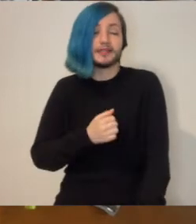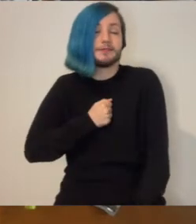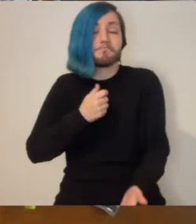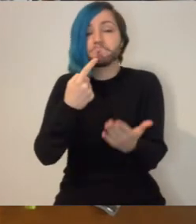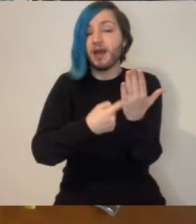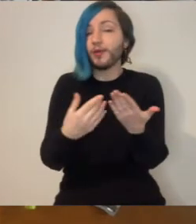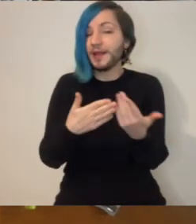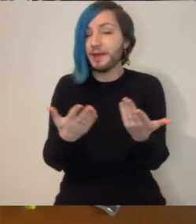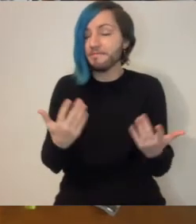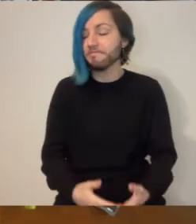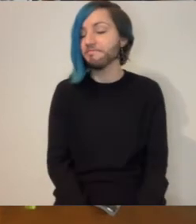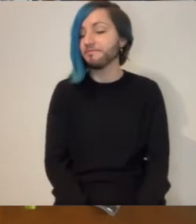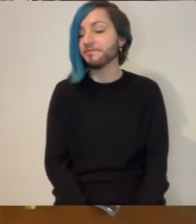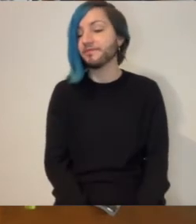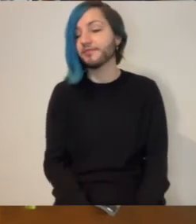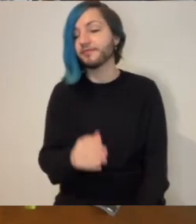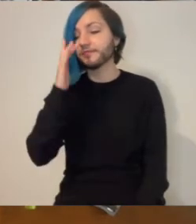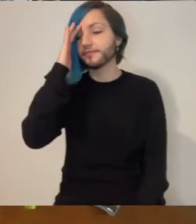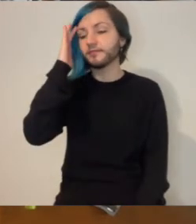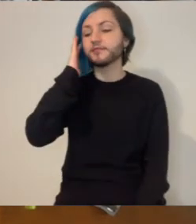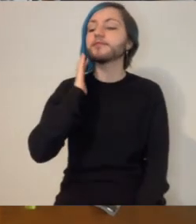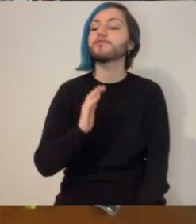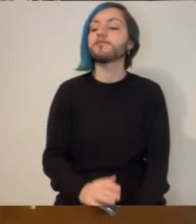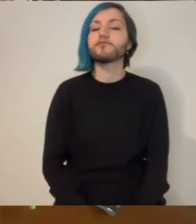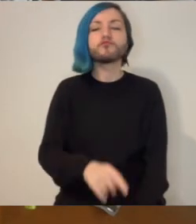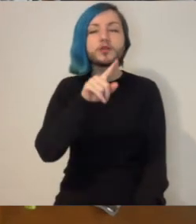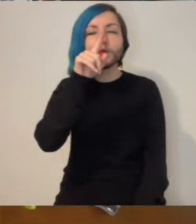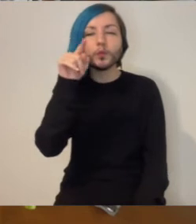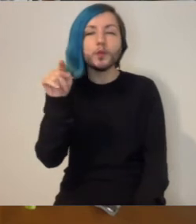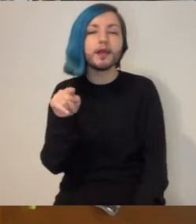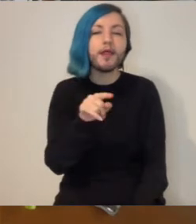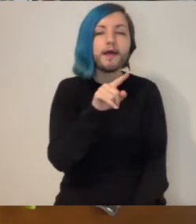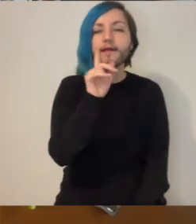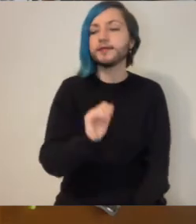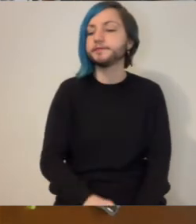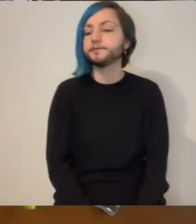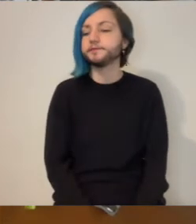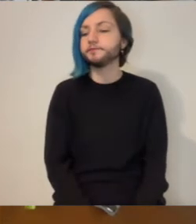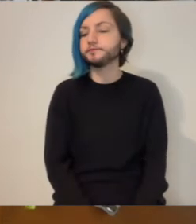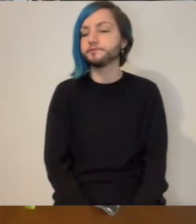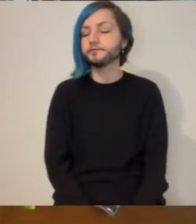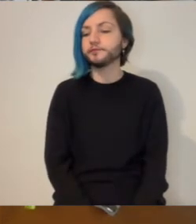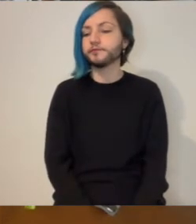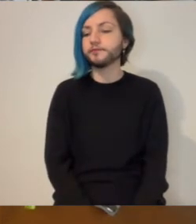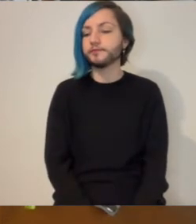That's the rule I like to follow. So I've just got little curly lines here.